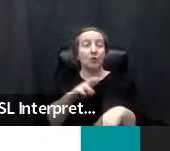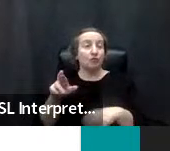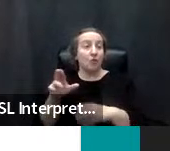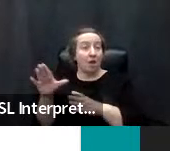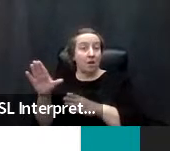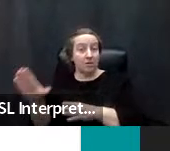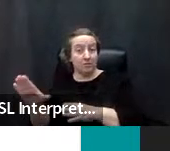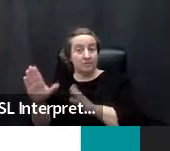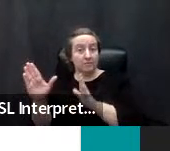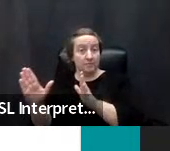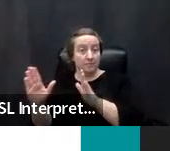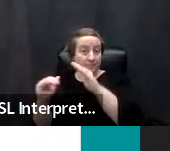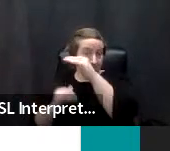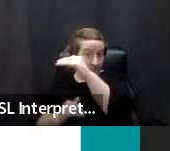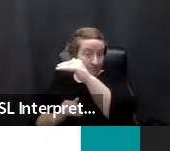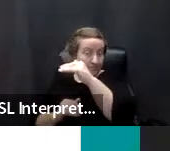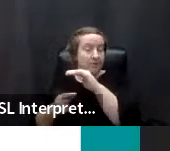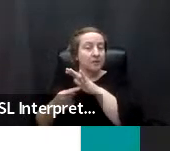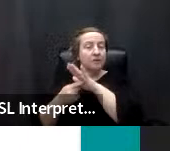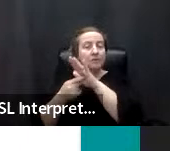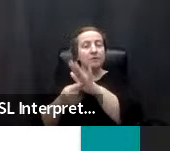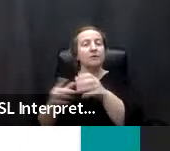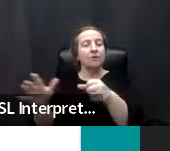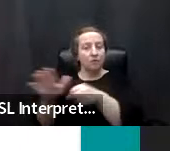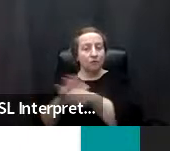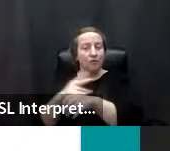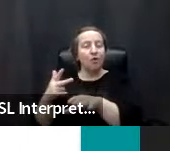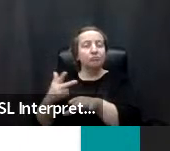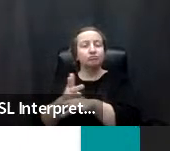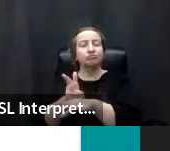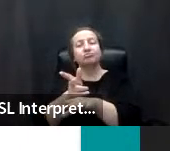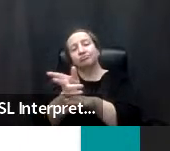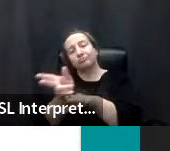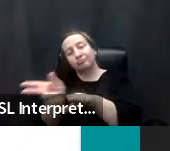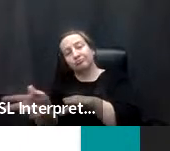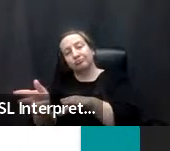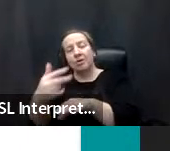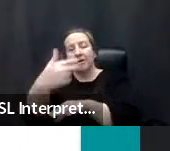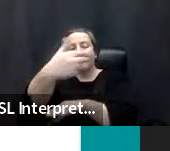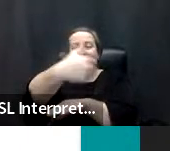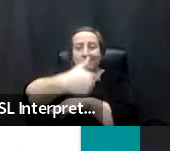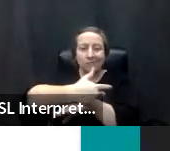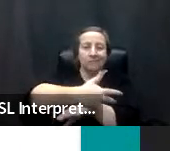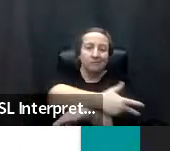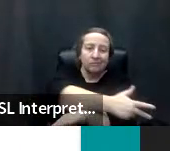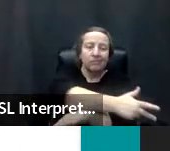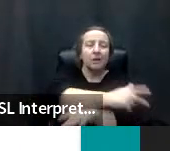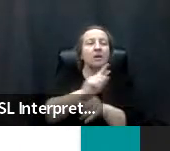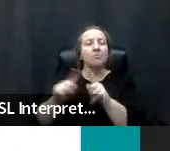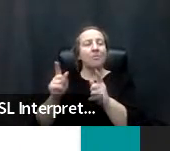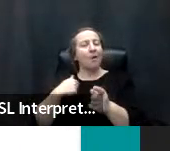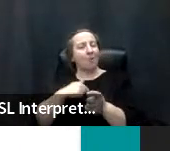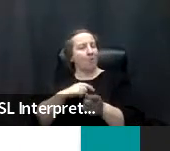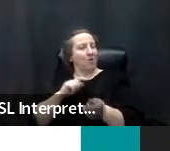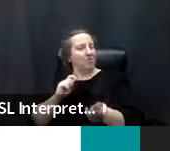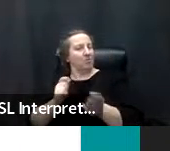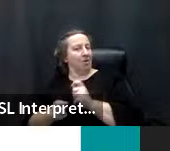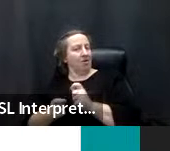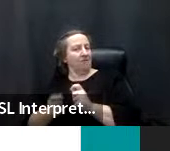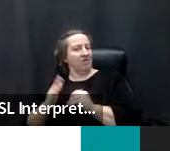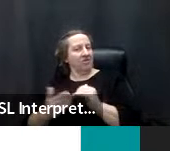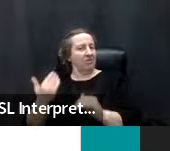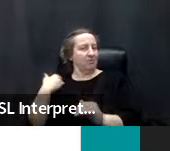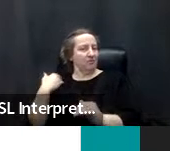right is the full interchange option that has been modified for the IBR program, including